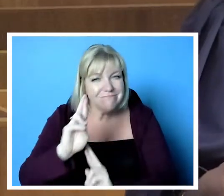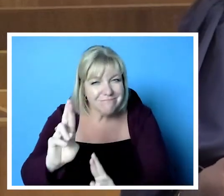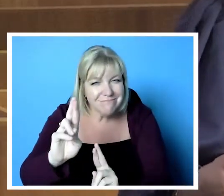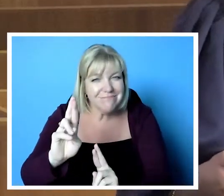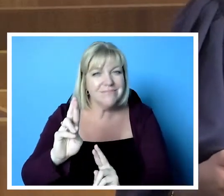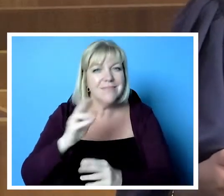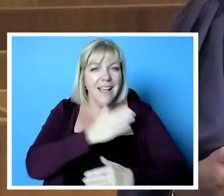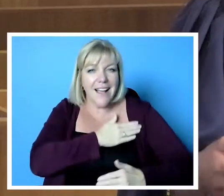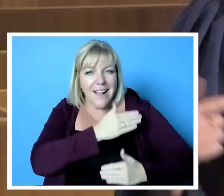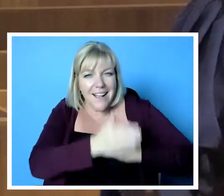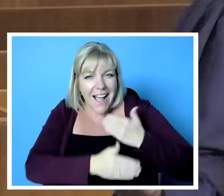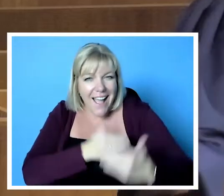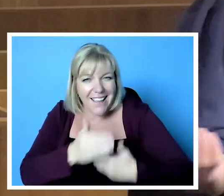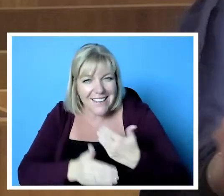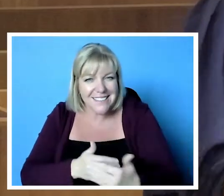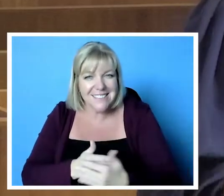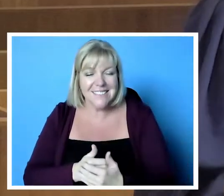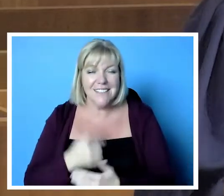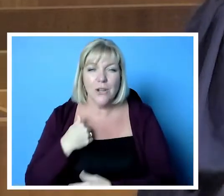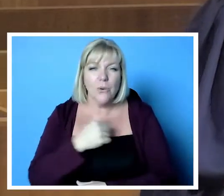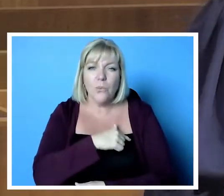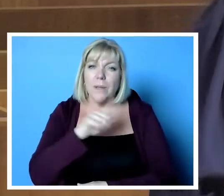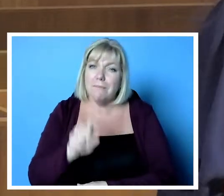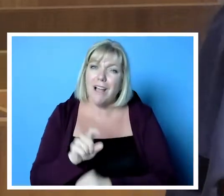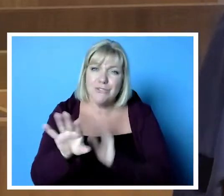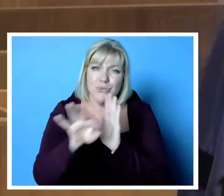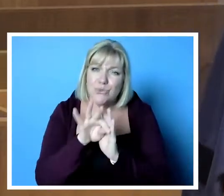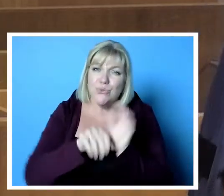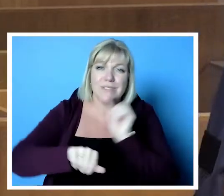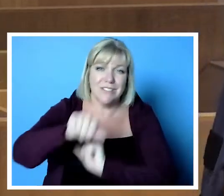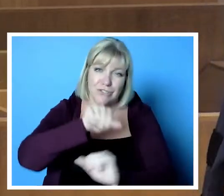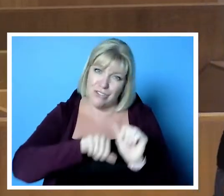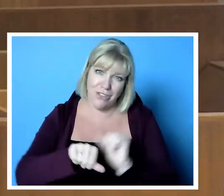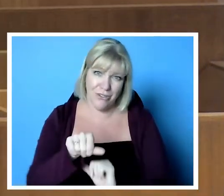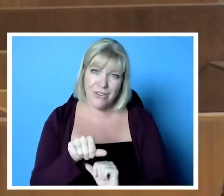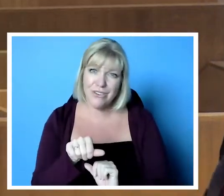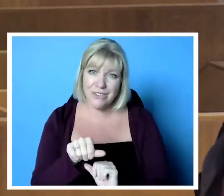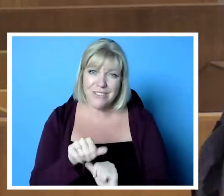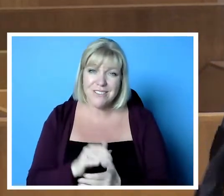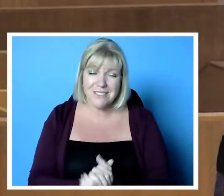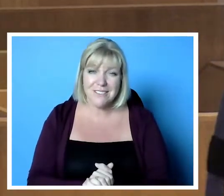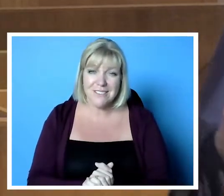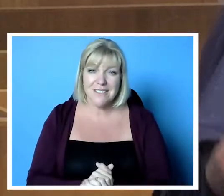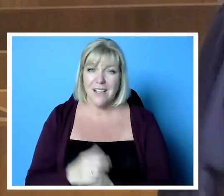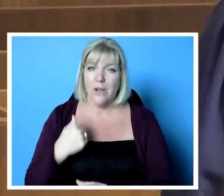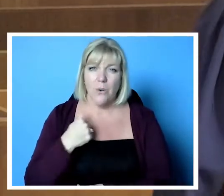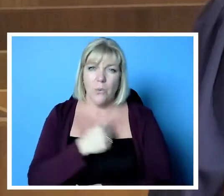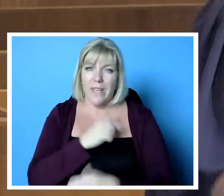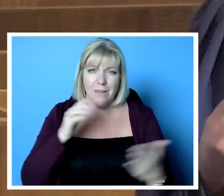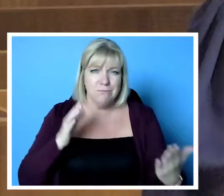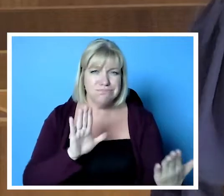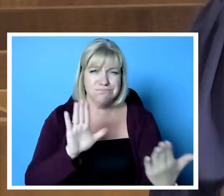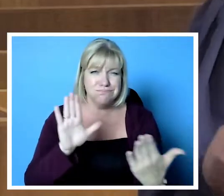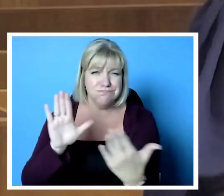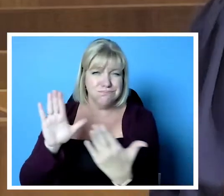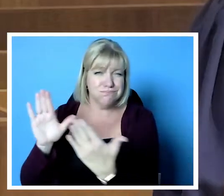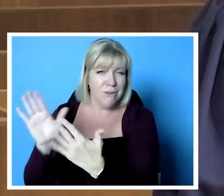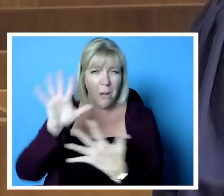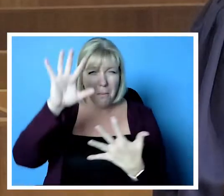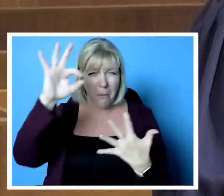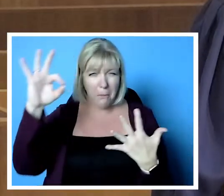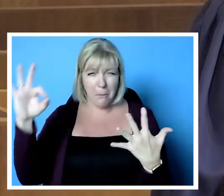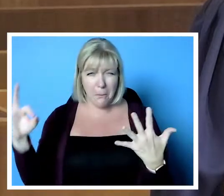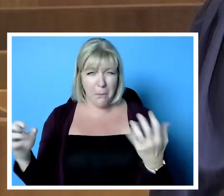kindness. We have to choose one another. We are faced with countless choices every